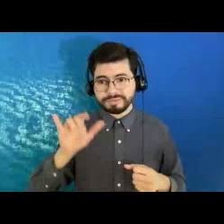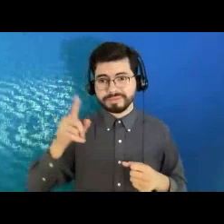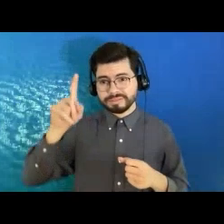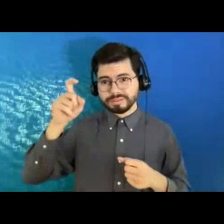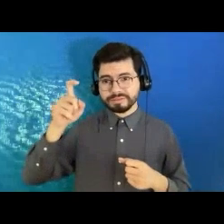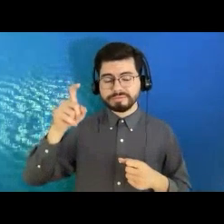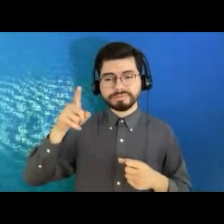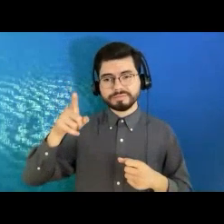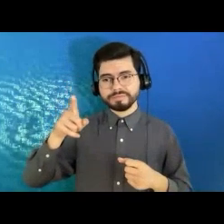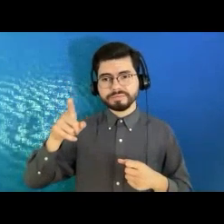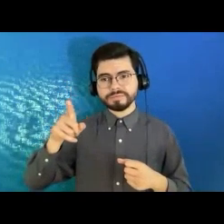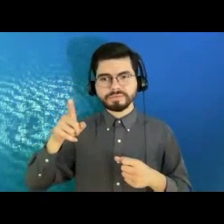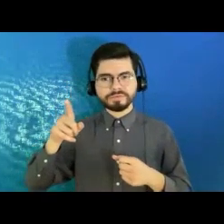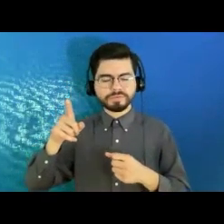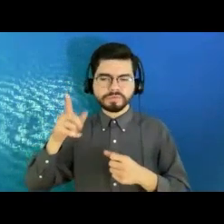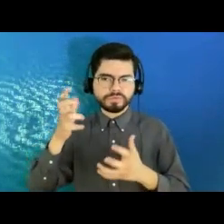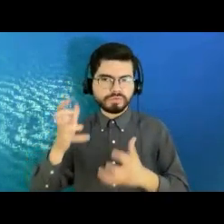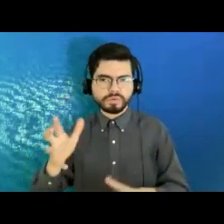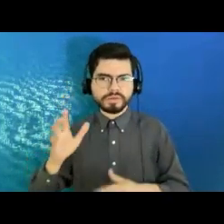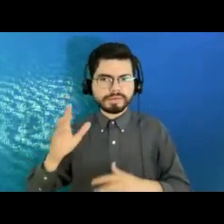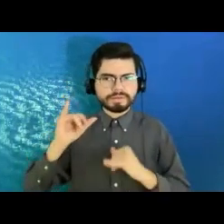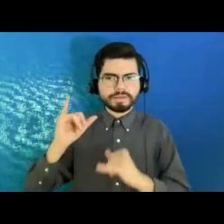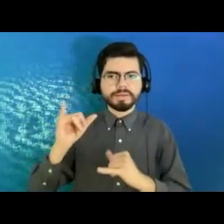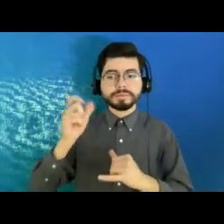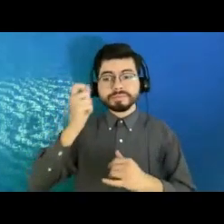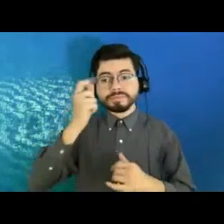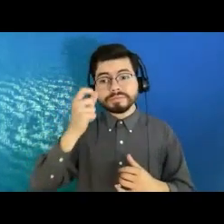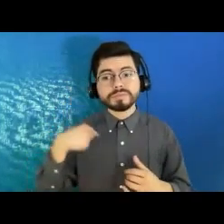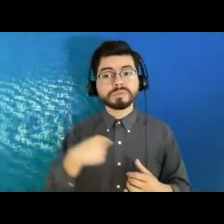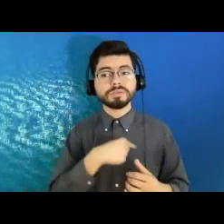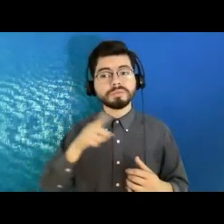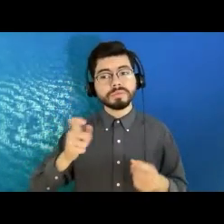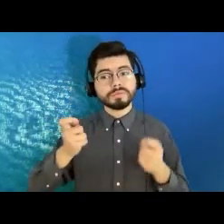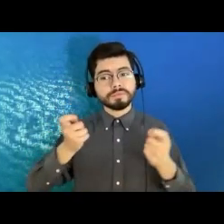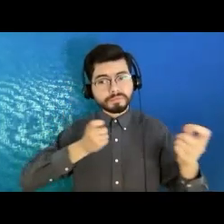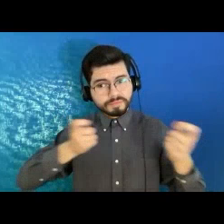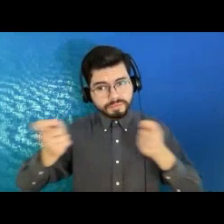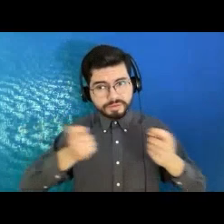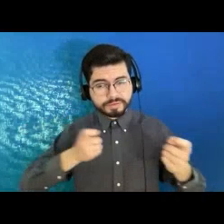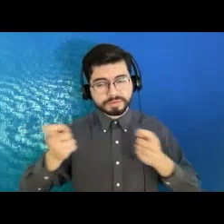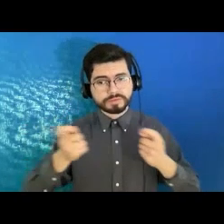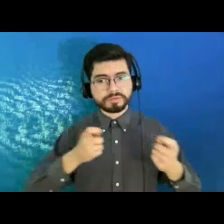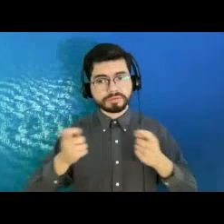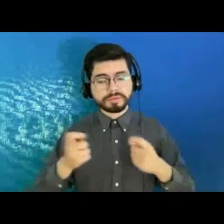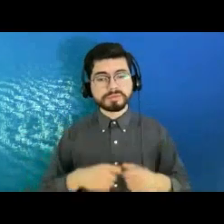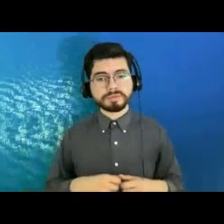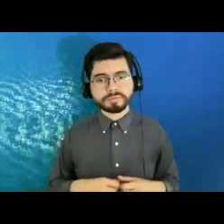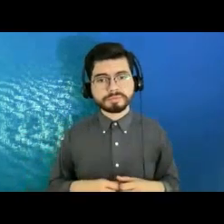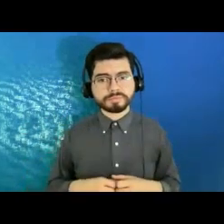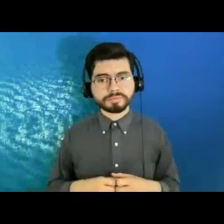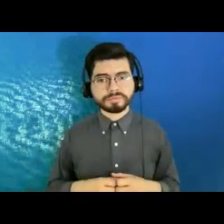have to manage the population, and that is one tool in the toolbox that we may have to use if certain conditions